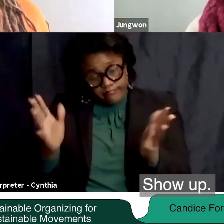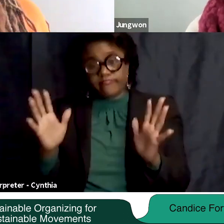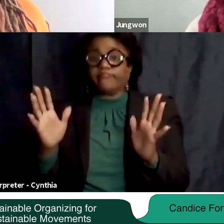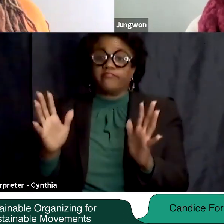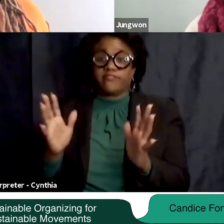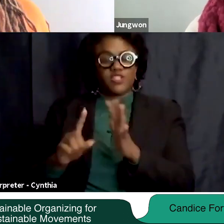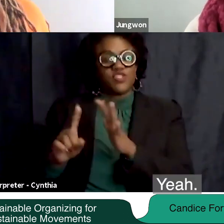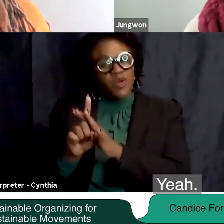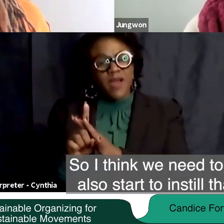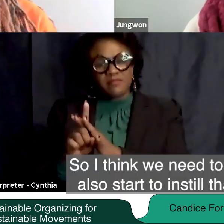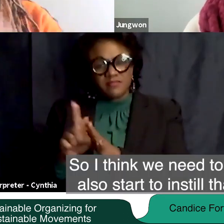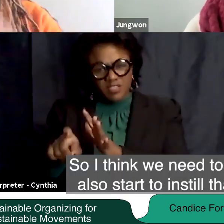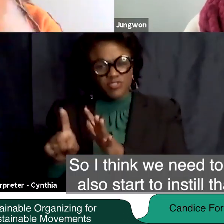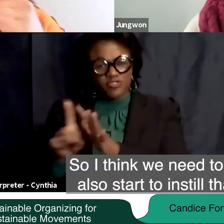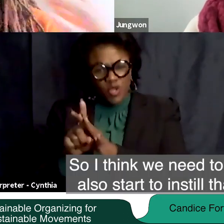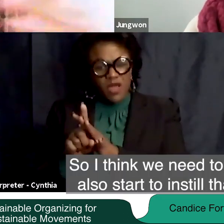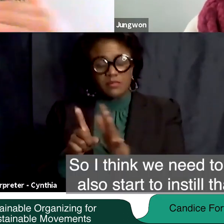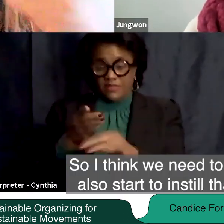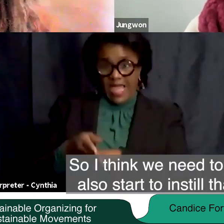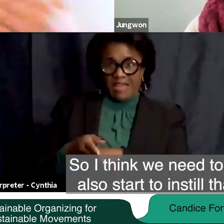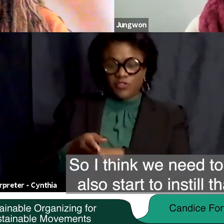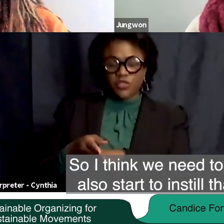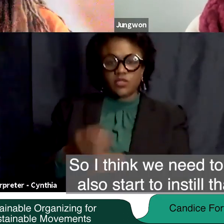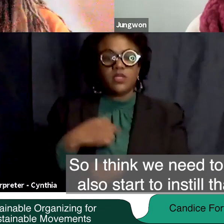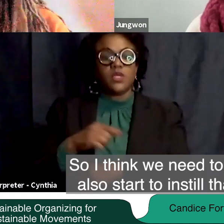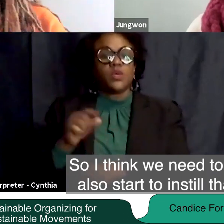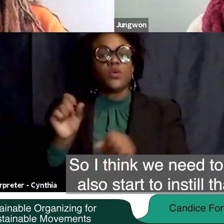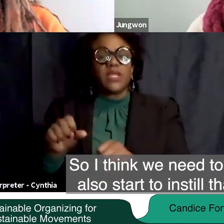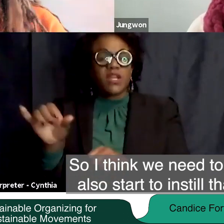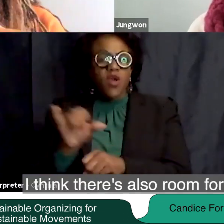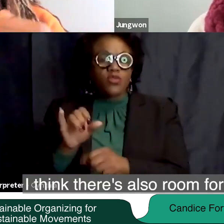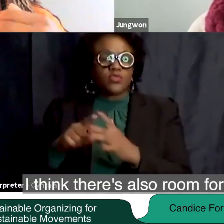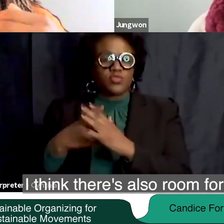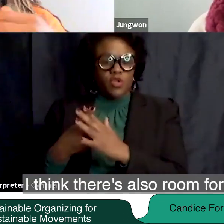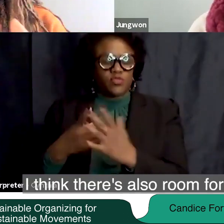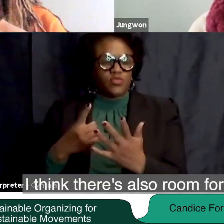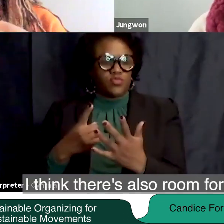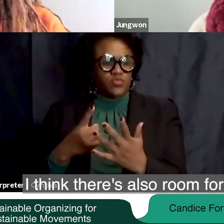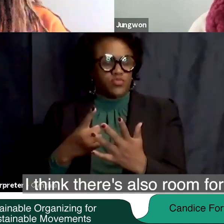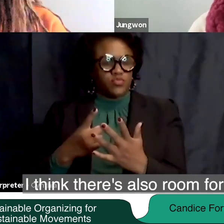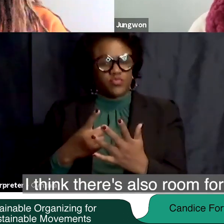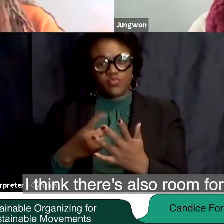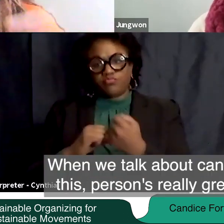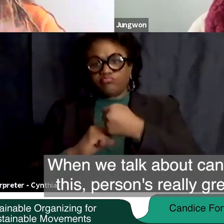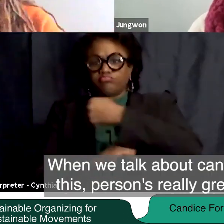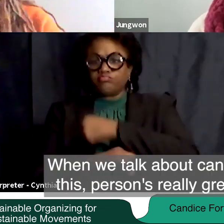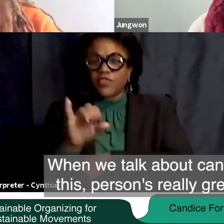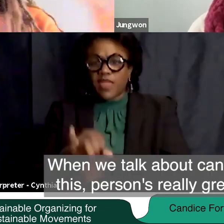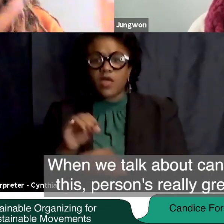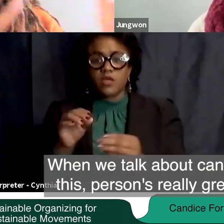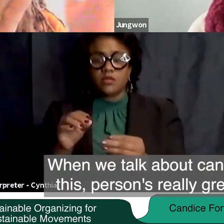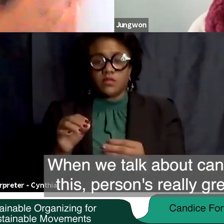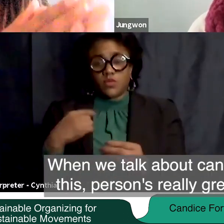show up. Yeah, so I think, and we can also start to instill that a bit. I think there's also room for more nuance when we talk